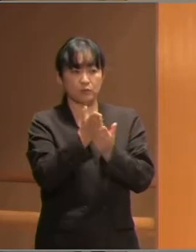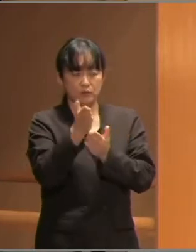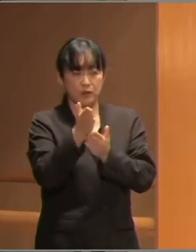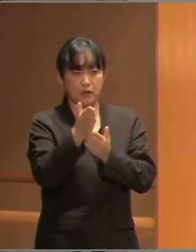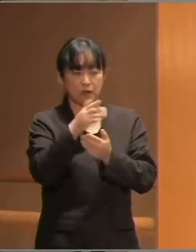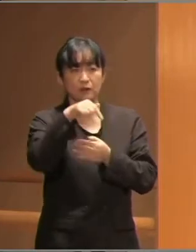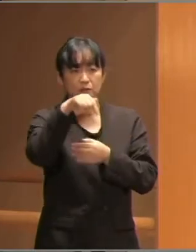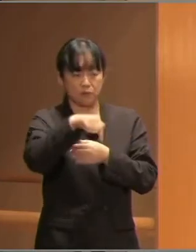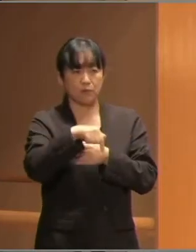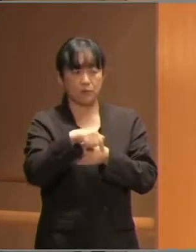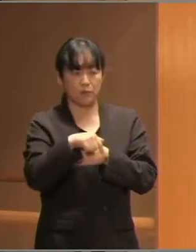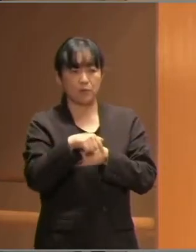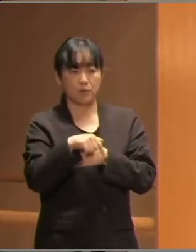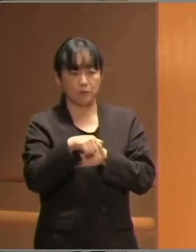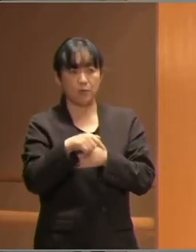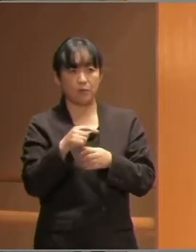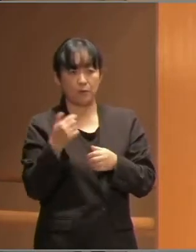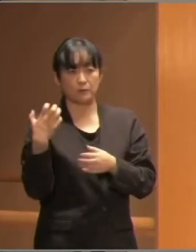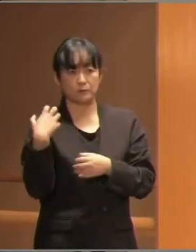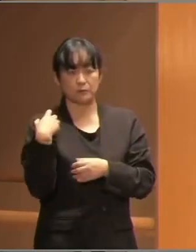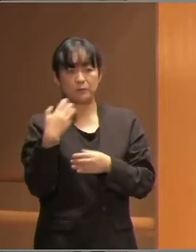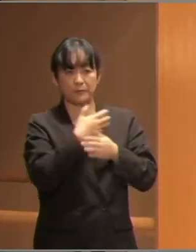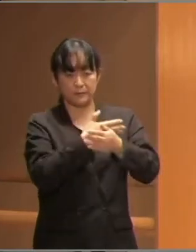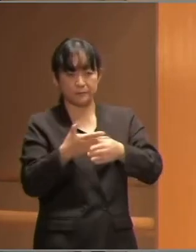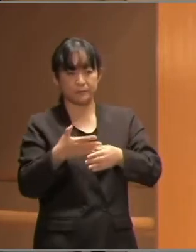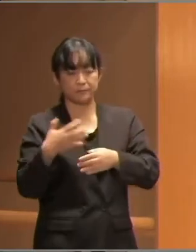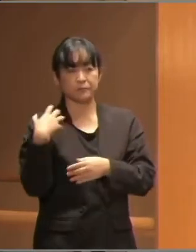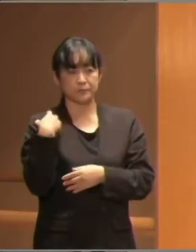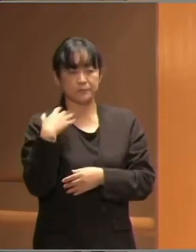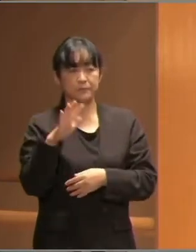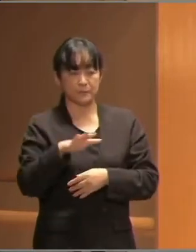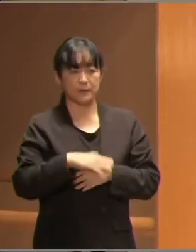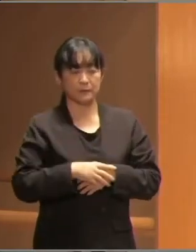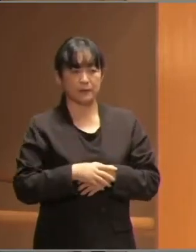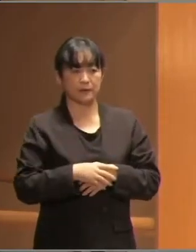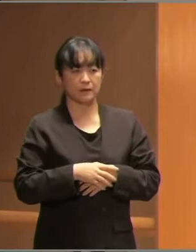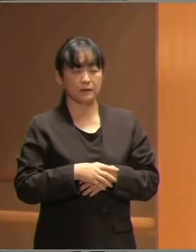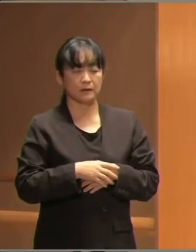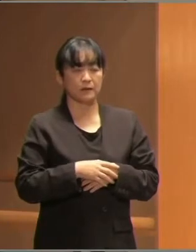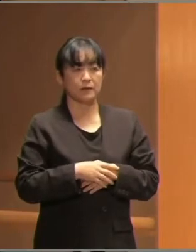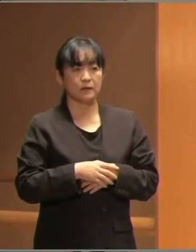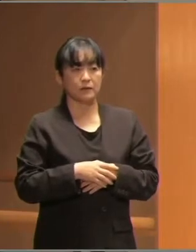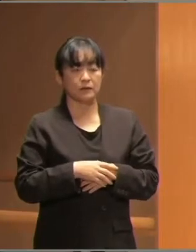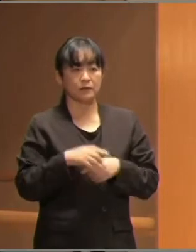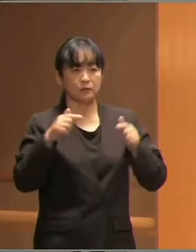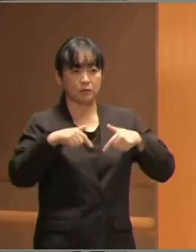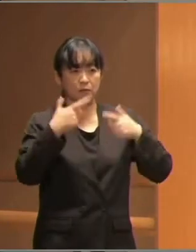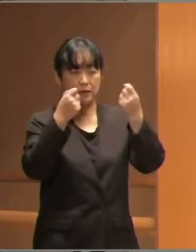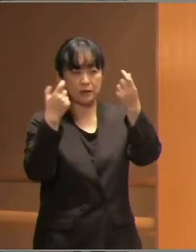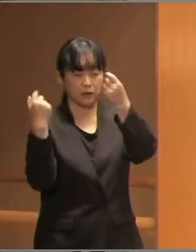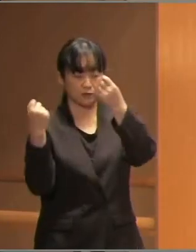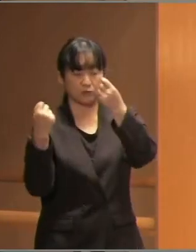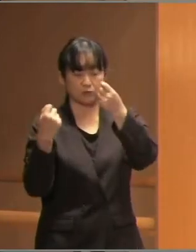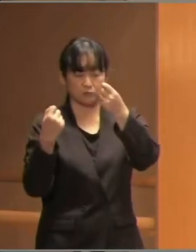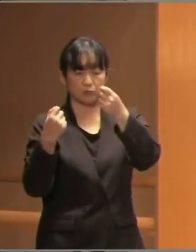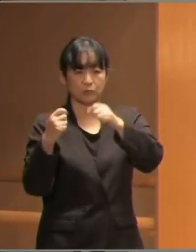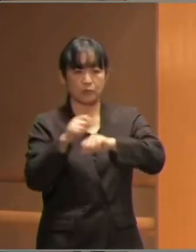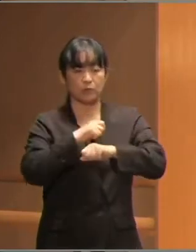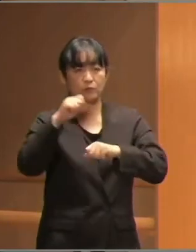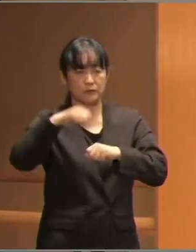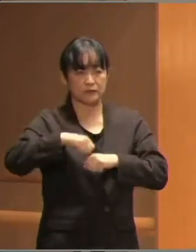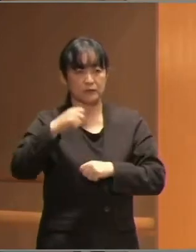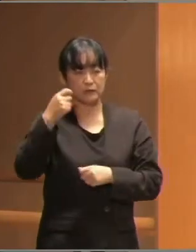fellow. Since 2016, he has served as a specially appointed professor at the